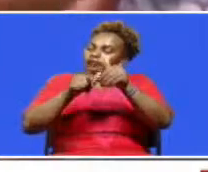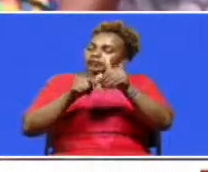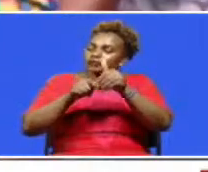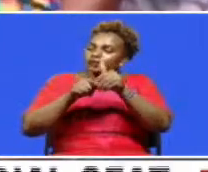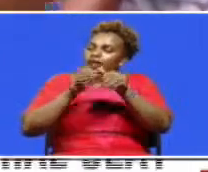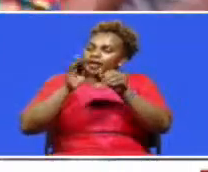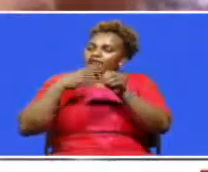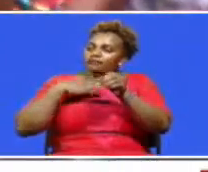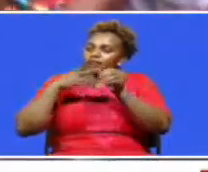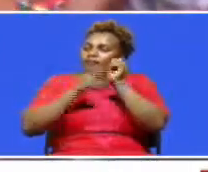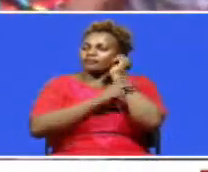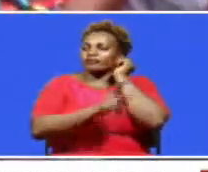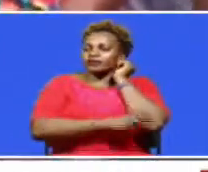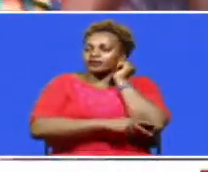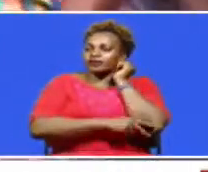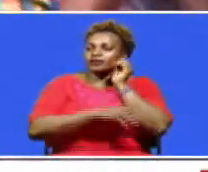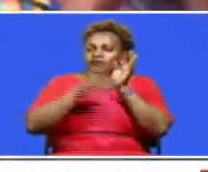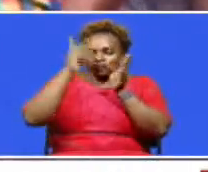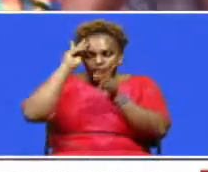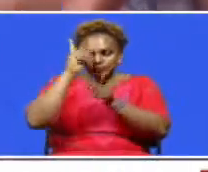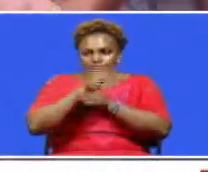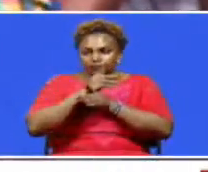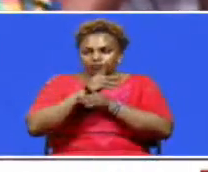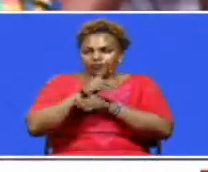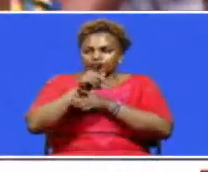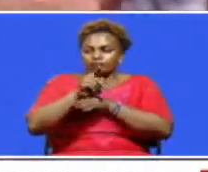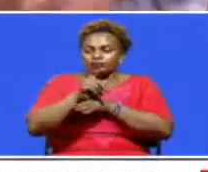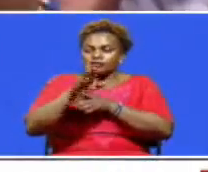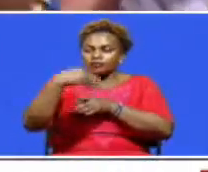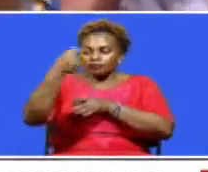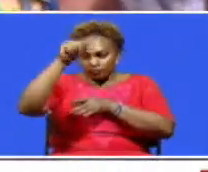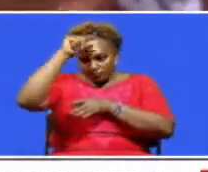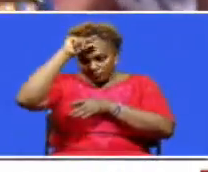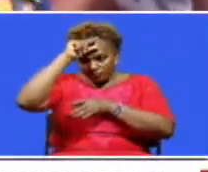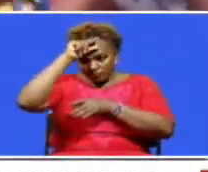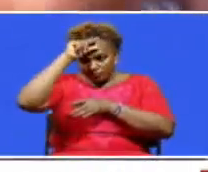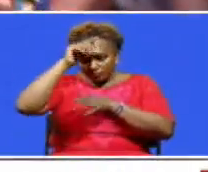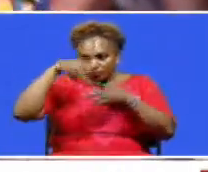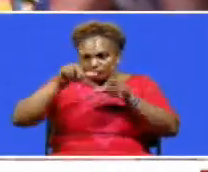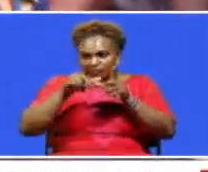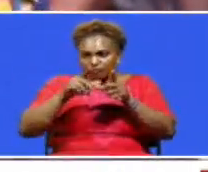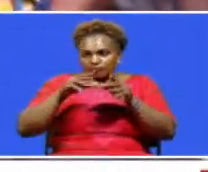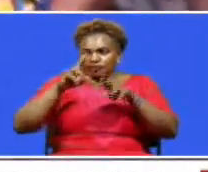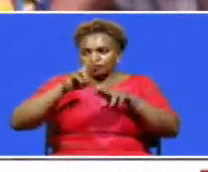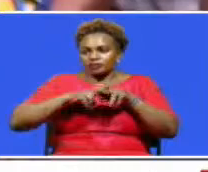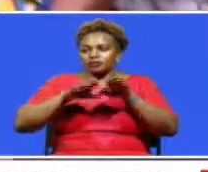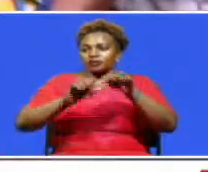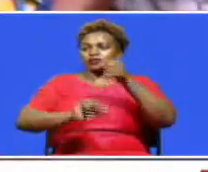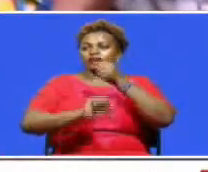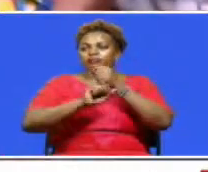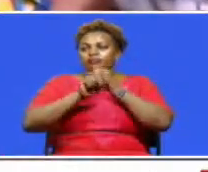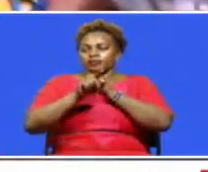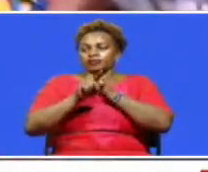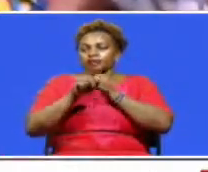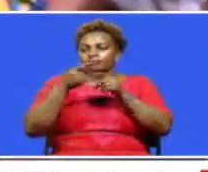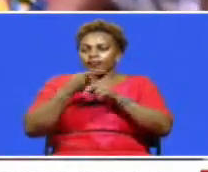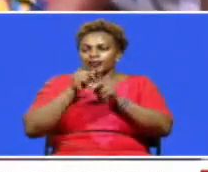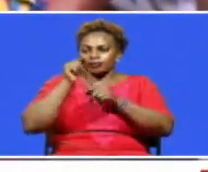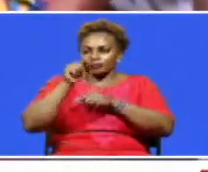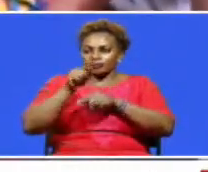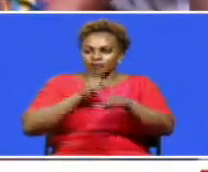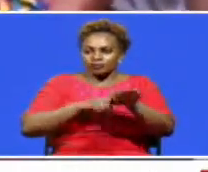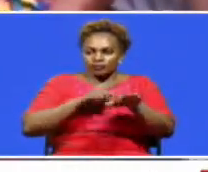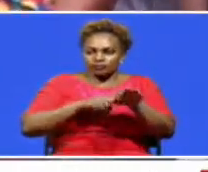If the people of Kirinyaga will decide that you're going to be the next governor, well and good, I will sit back and support you. Lakini